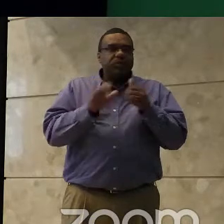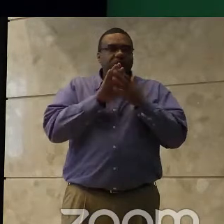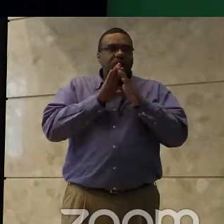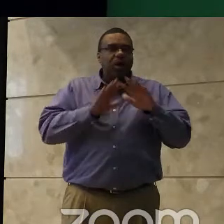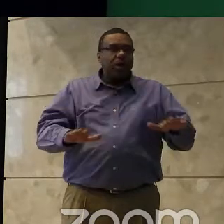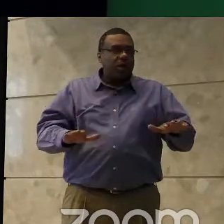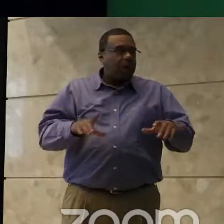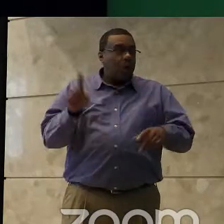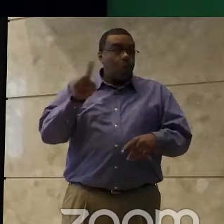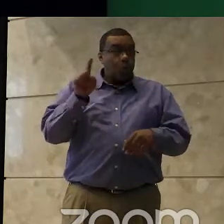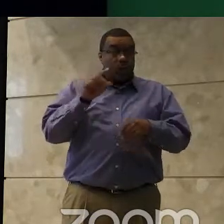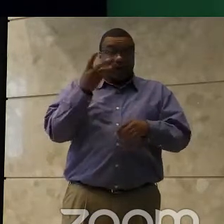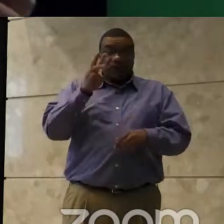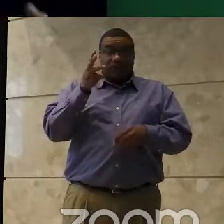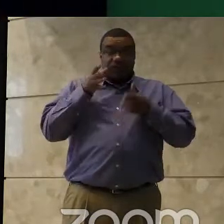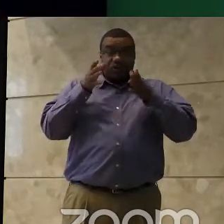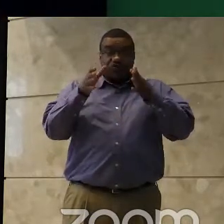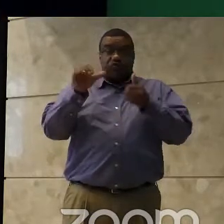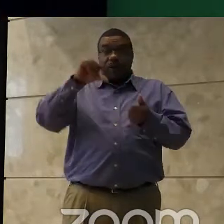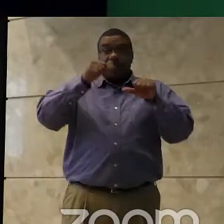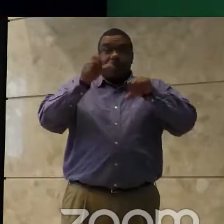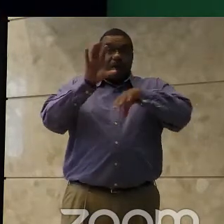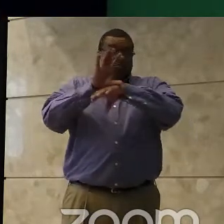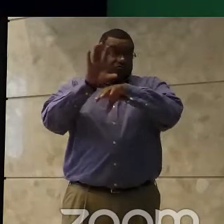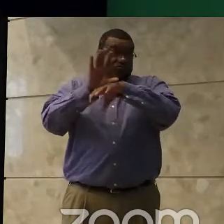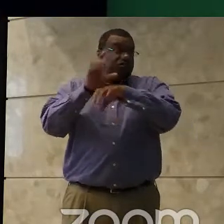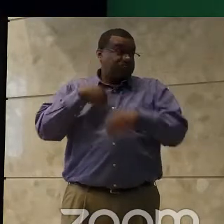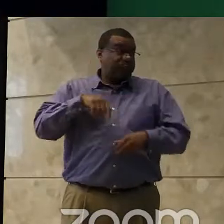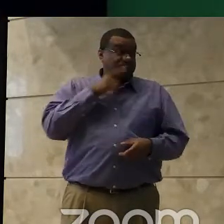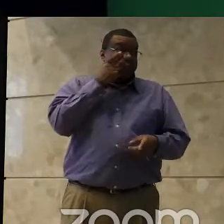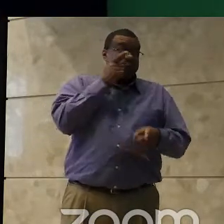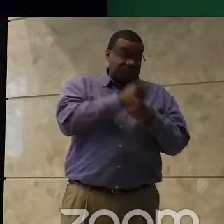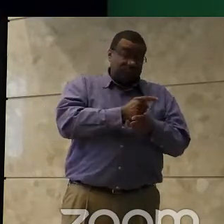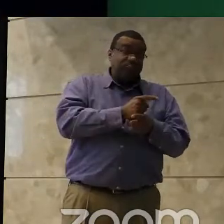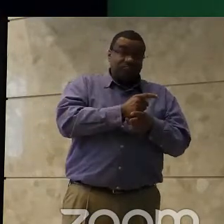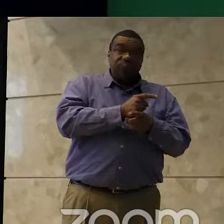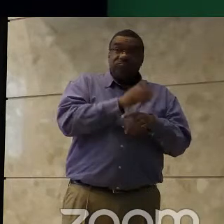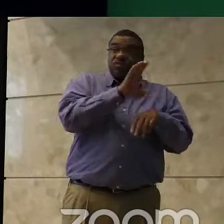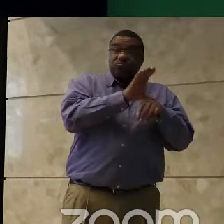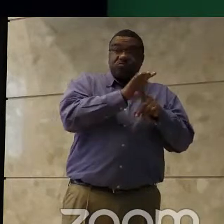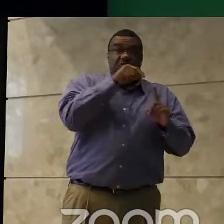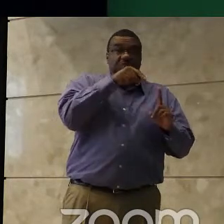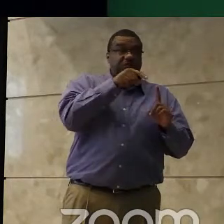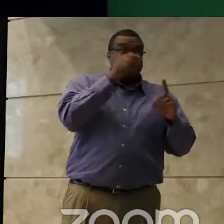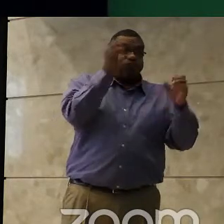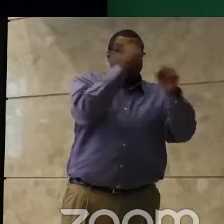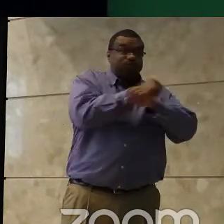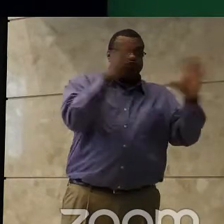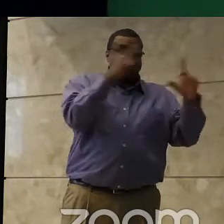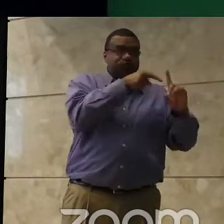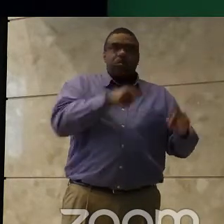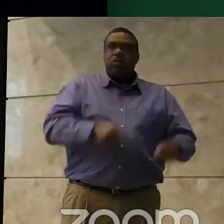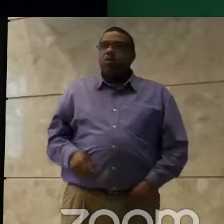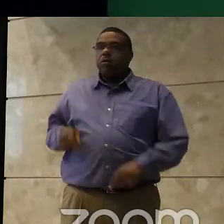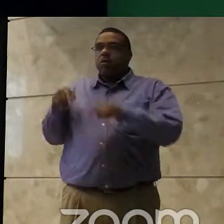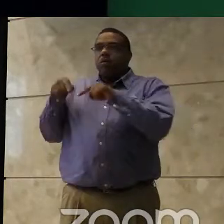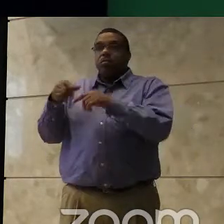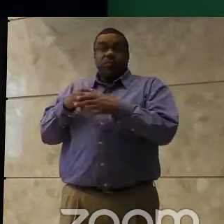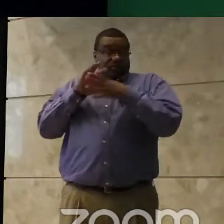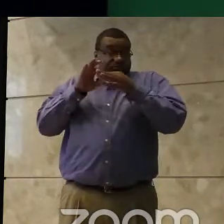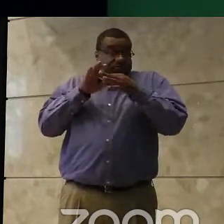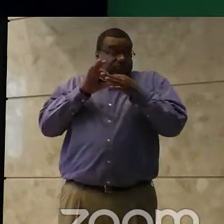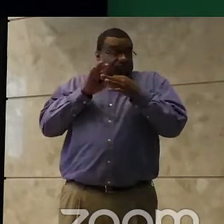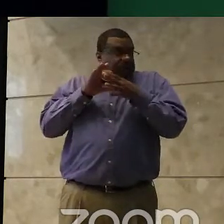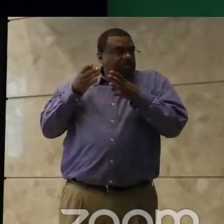Street Baptist Church, which was our sister church, has just been bombed. And I start with this story for